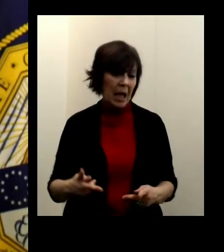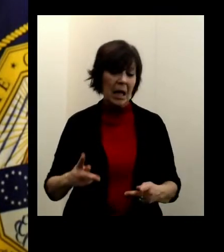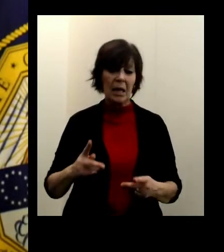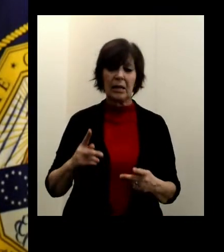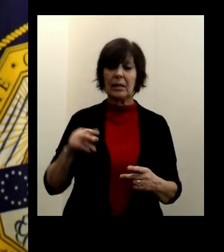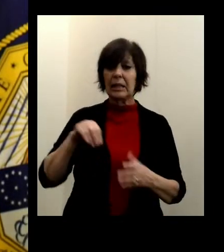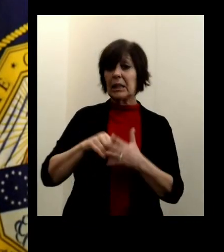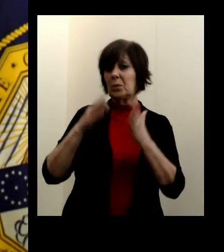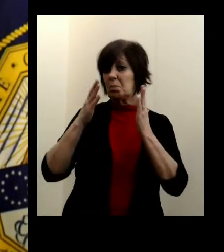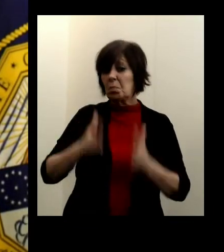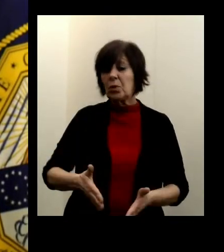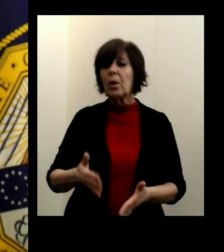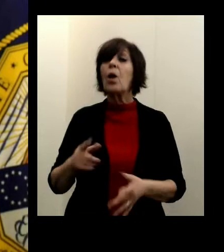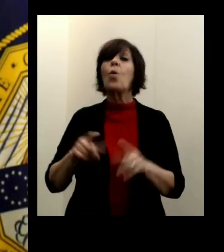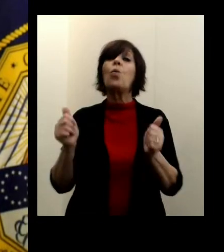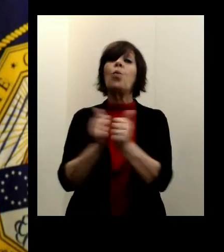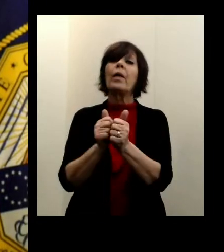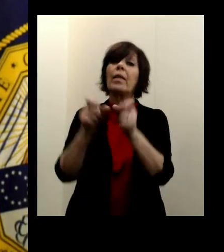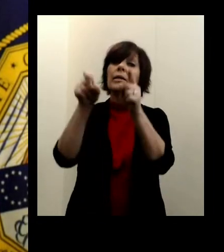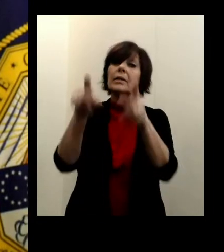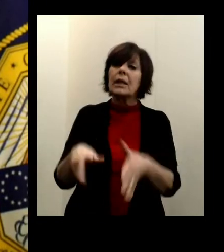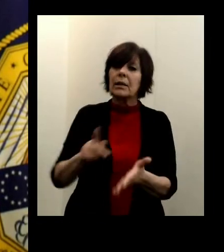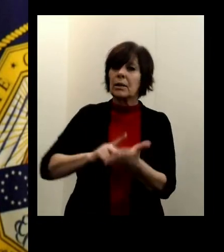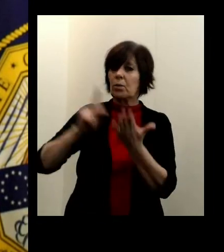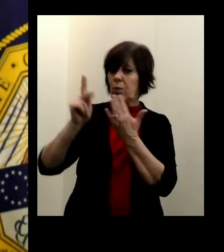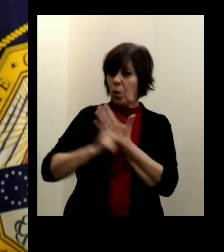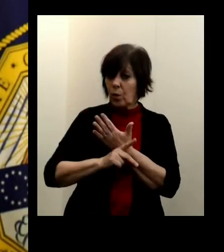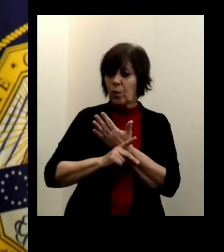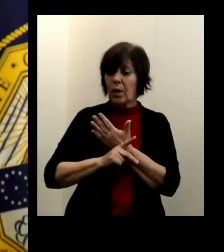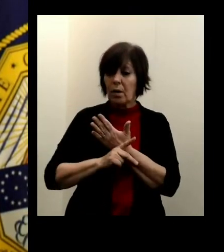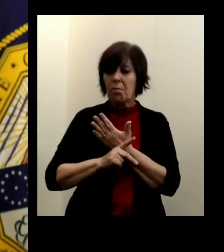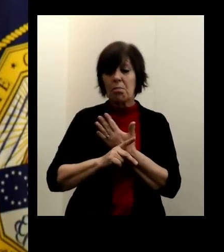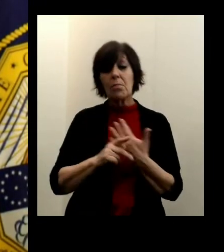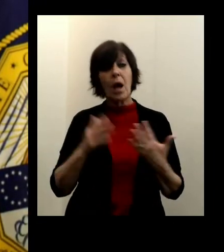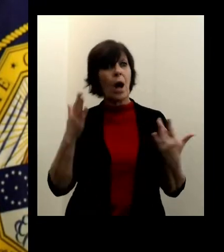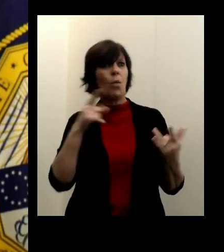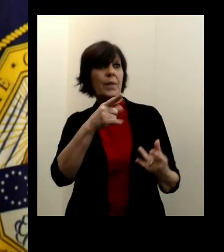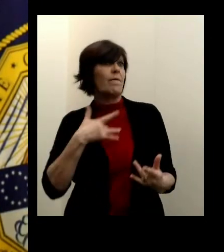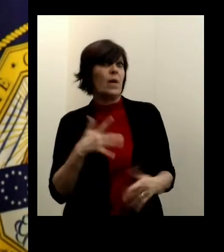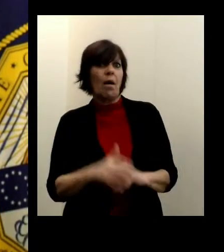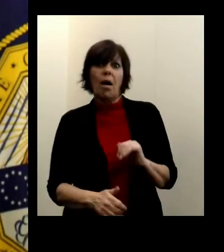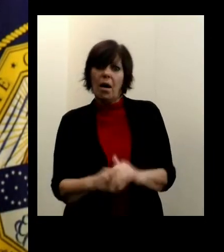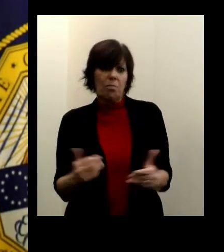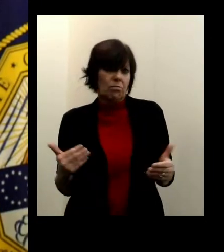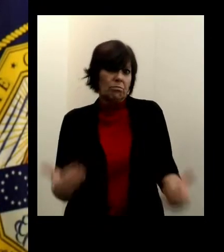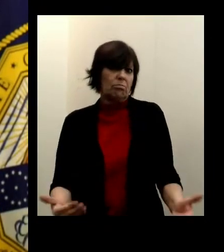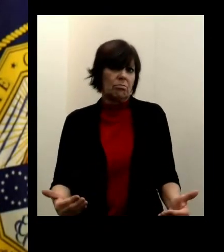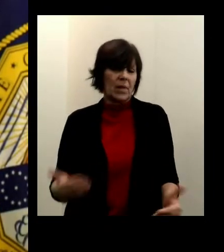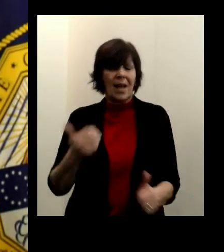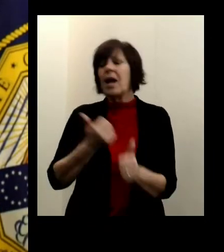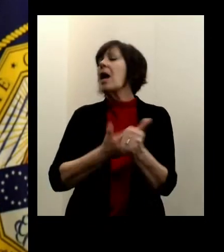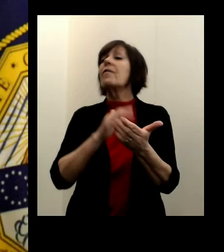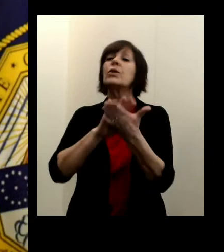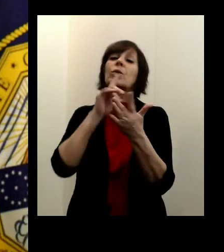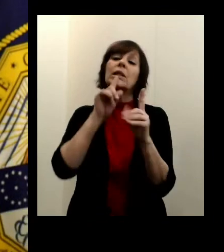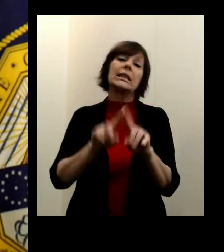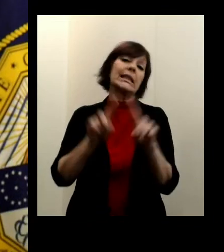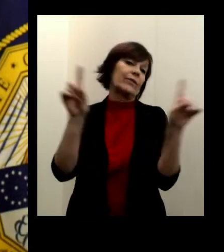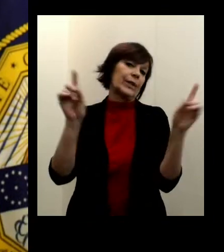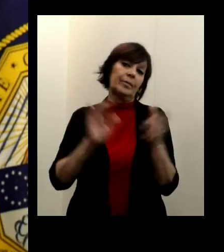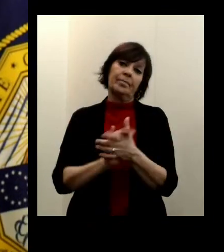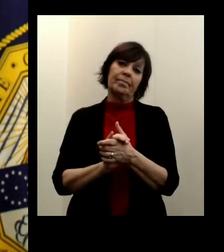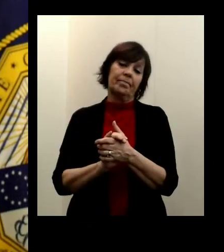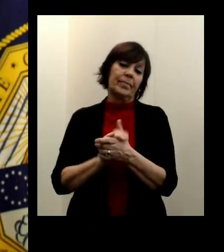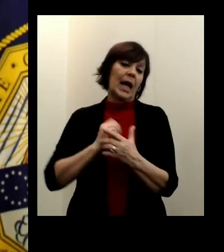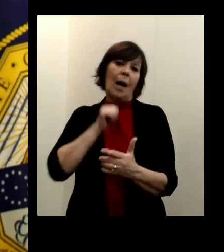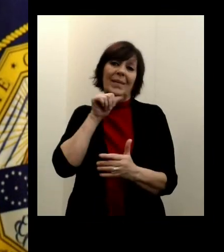implementing a strong testing program, that I hope that they feel comfortable doing that. But every school is different, and I'm